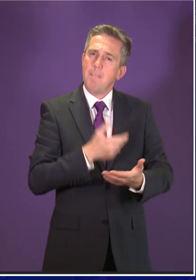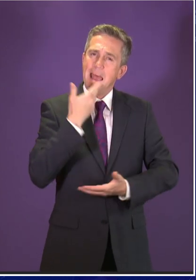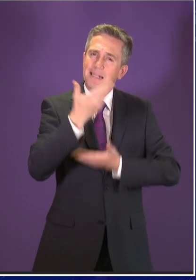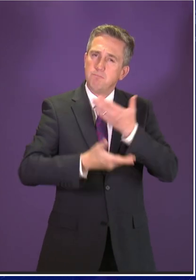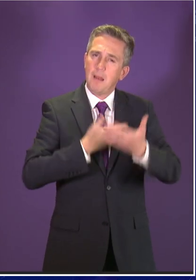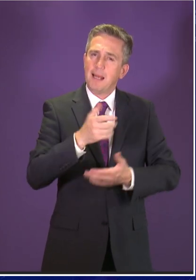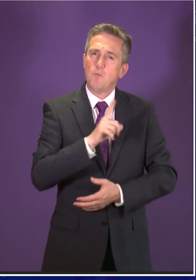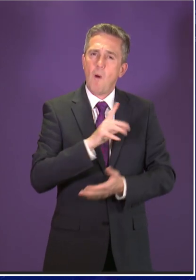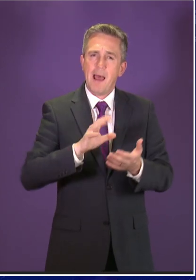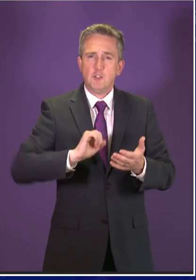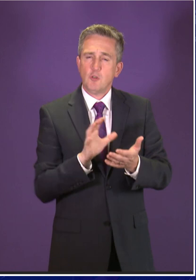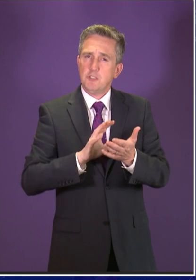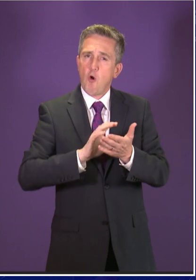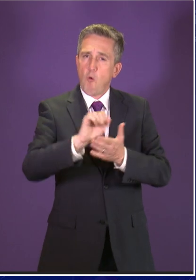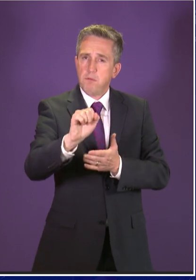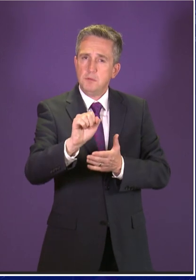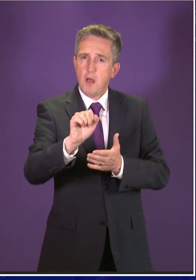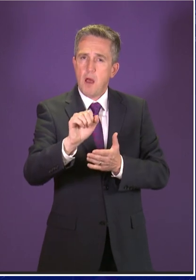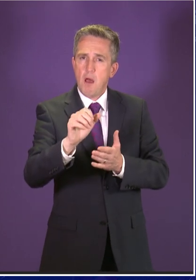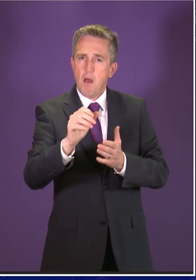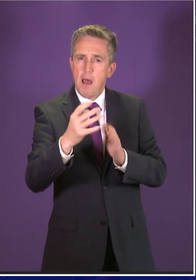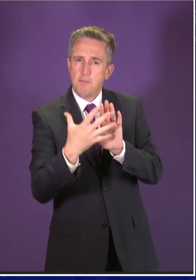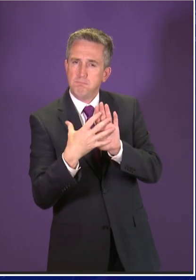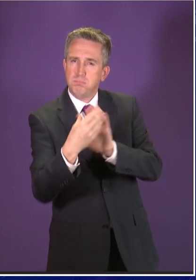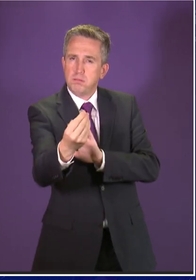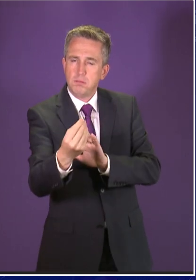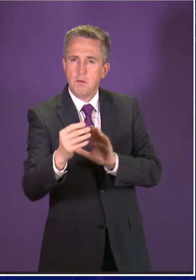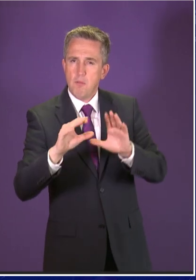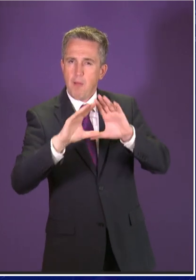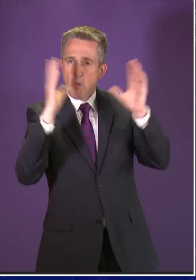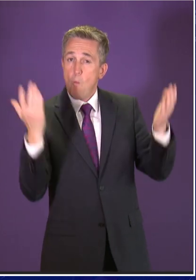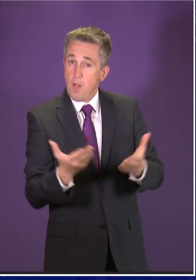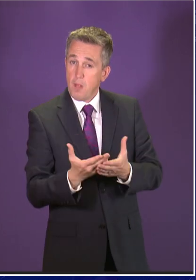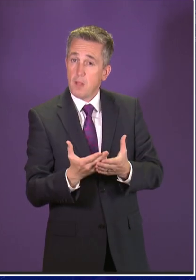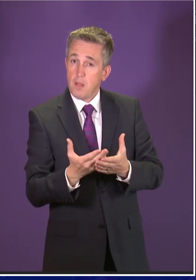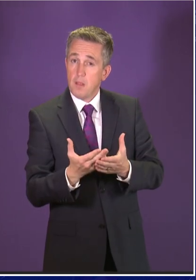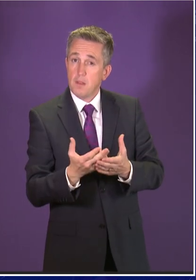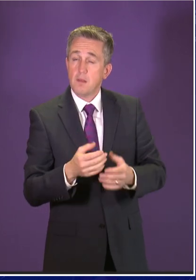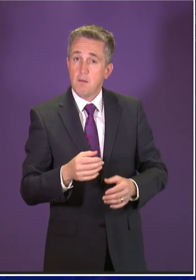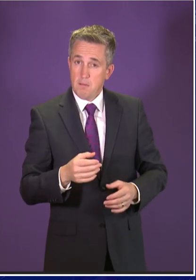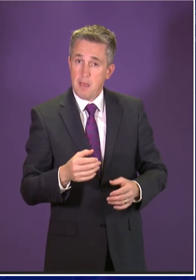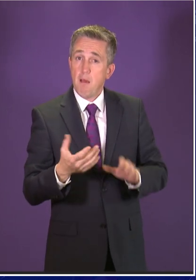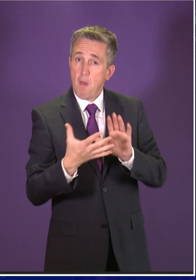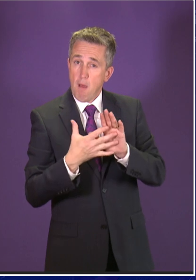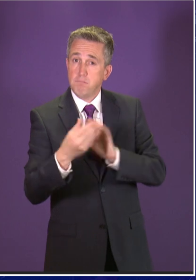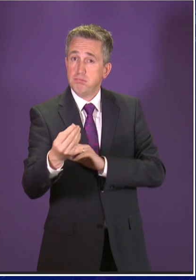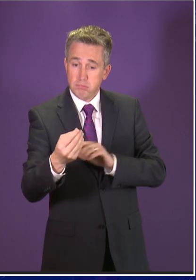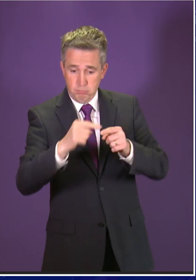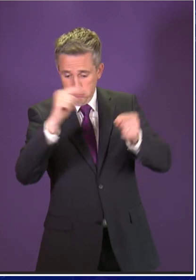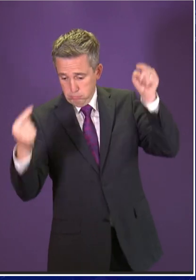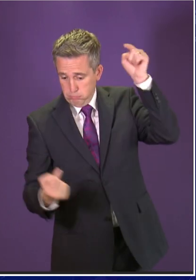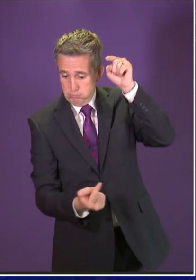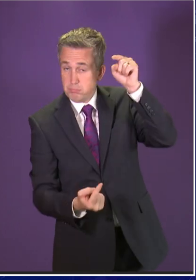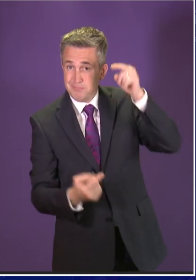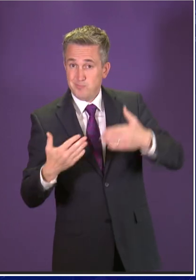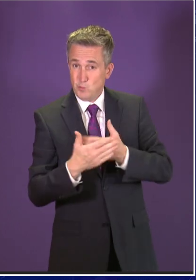culture has reached and taken hold across continents, including to the completely opposite